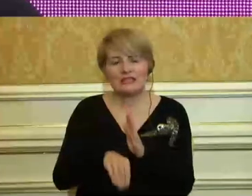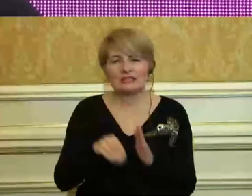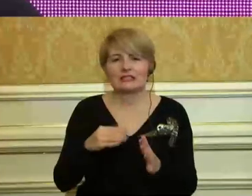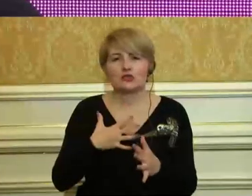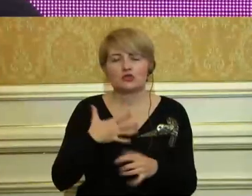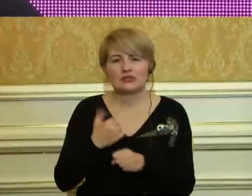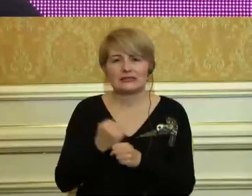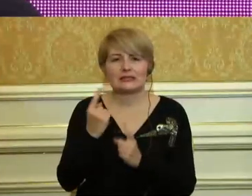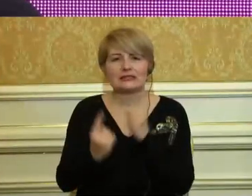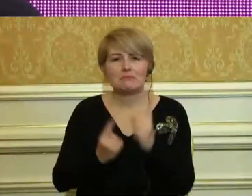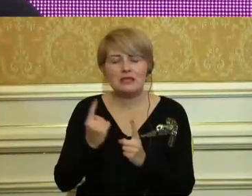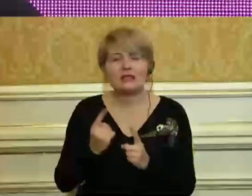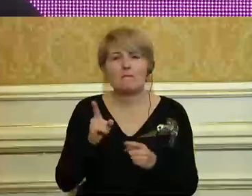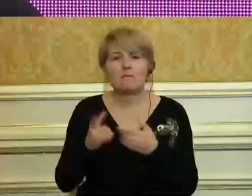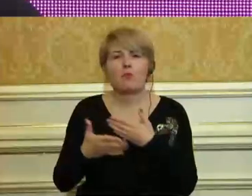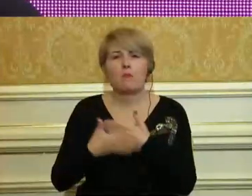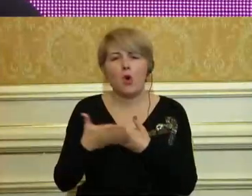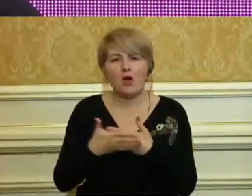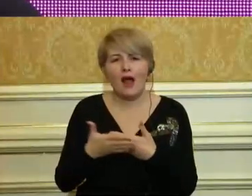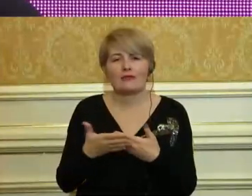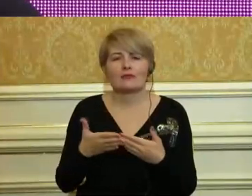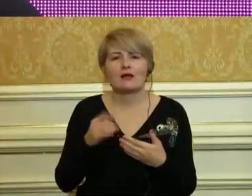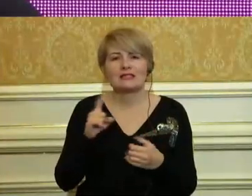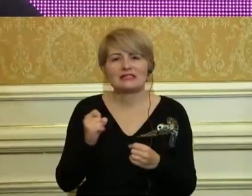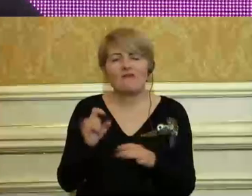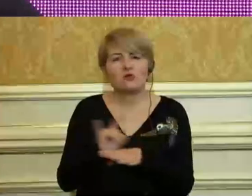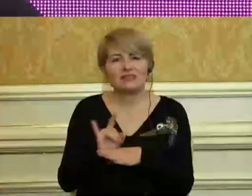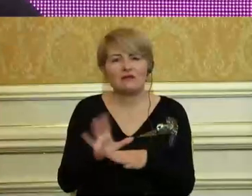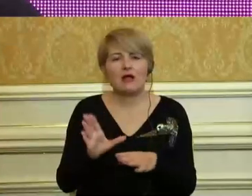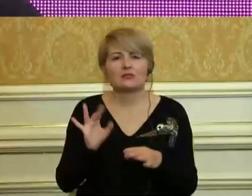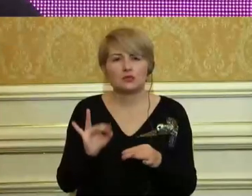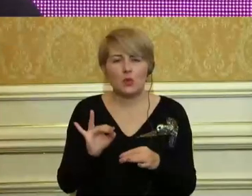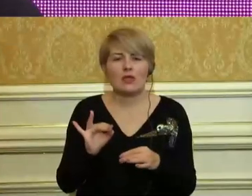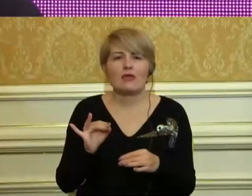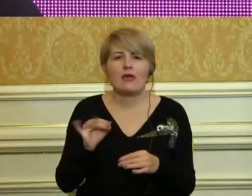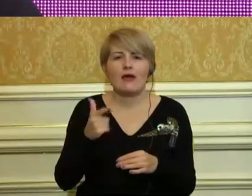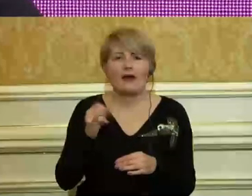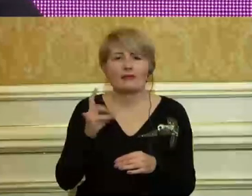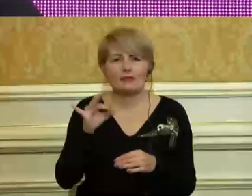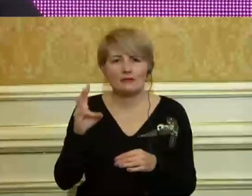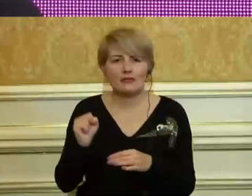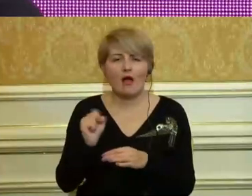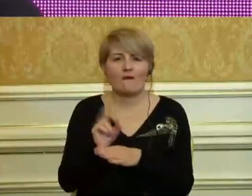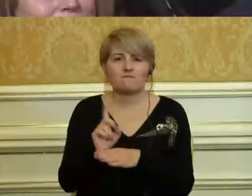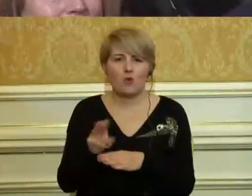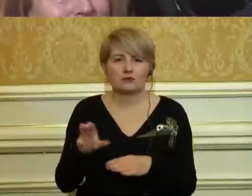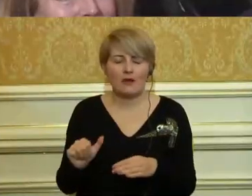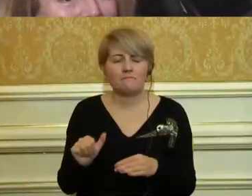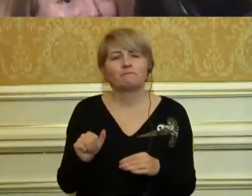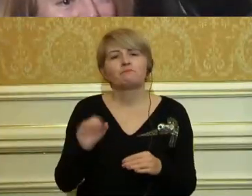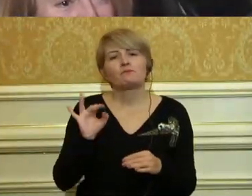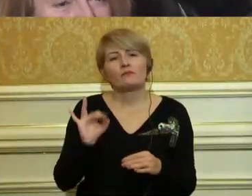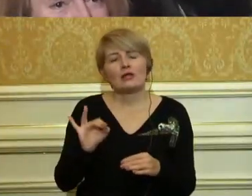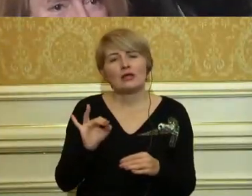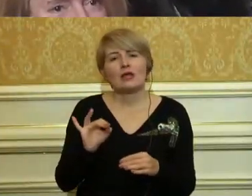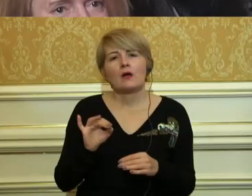be the especially specific changes, especially for the punishment for the